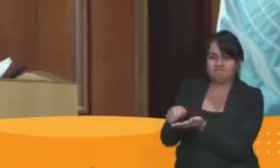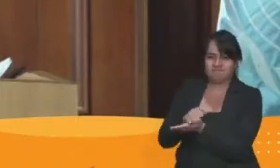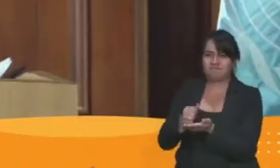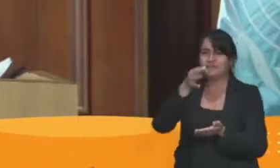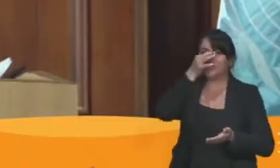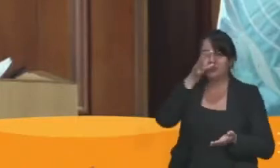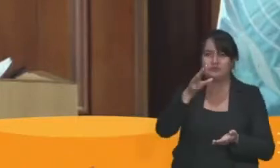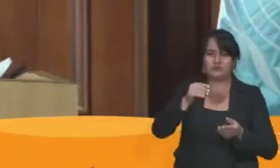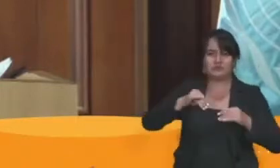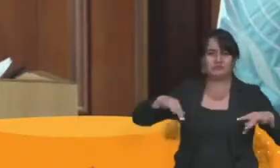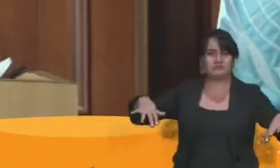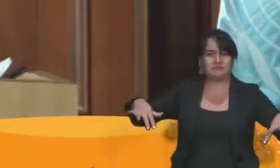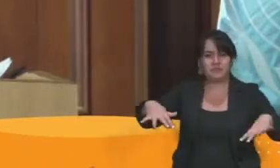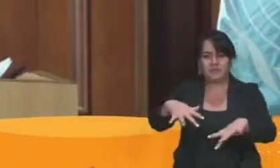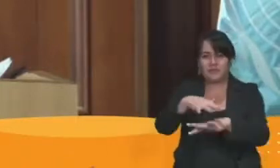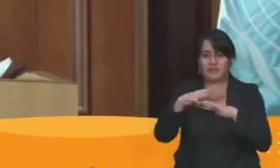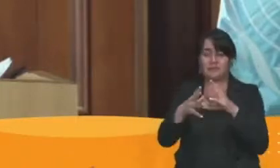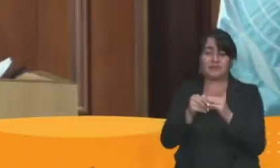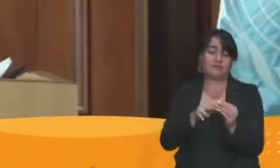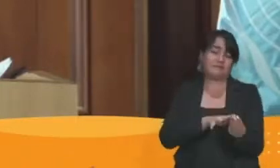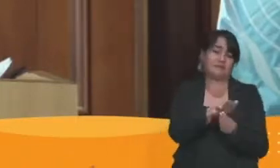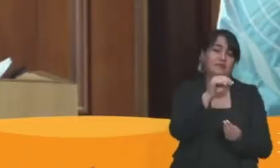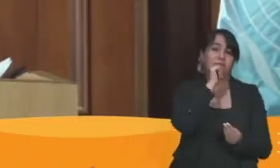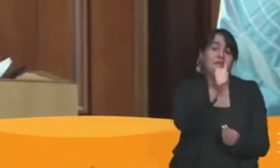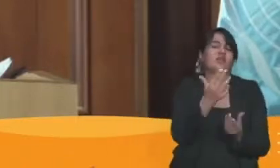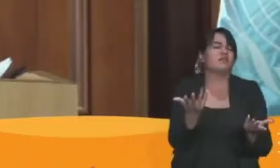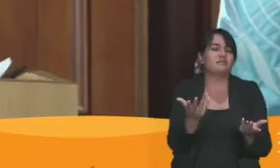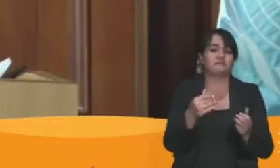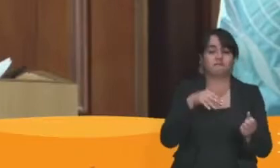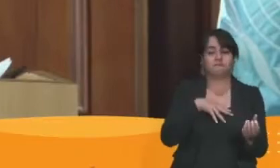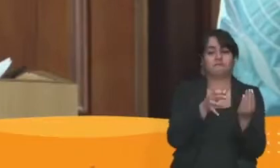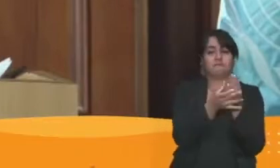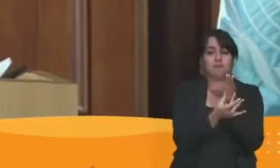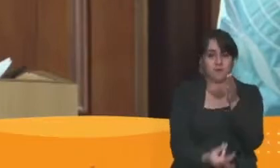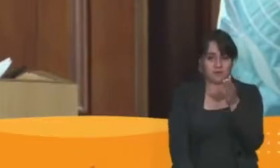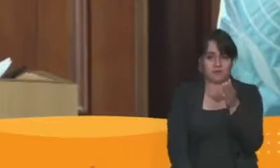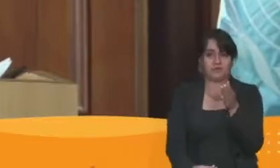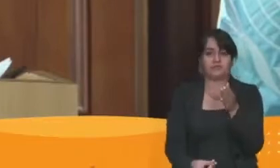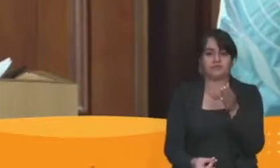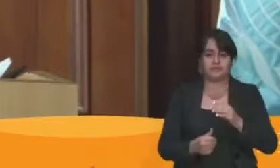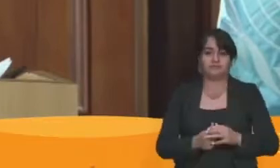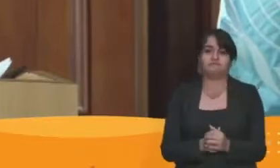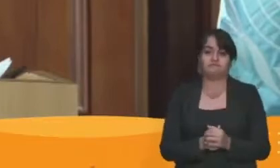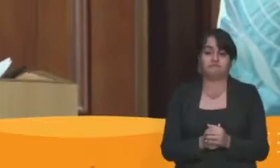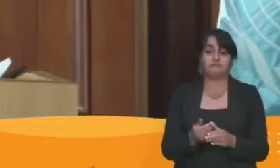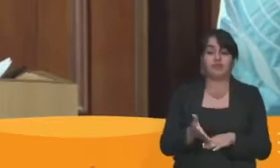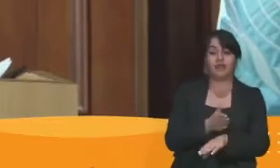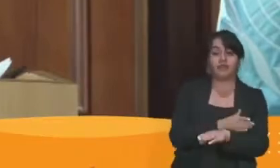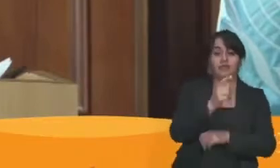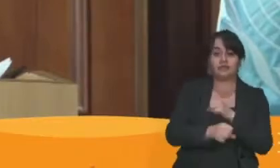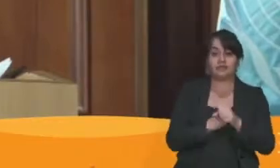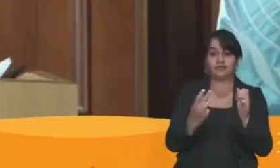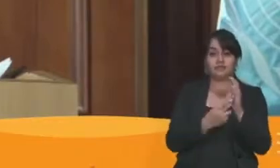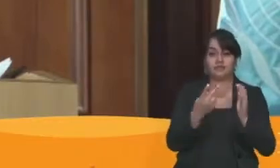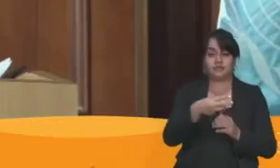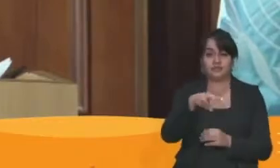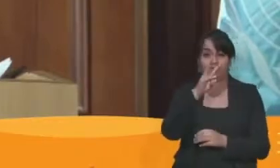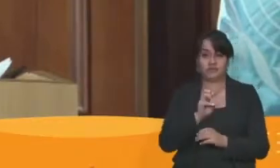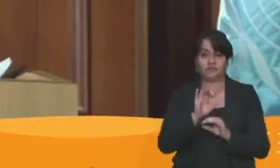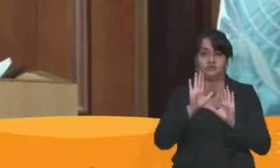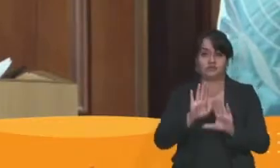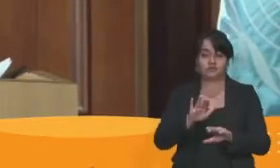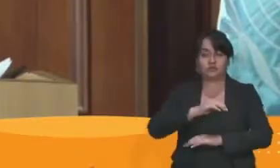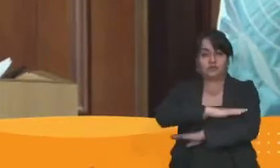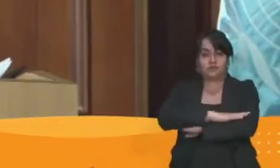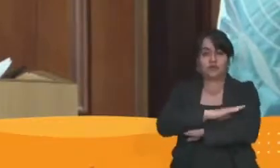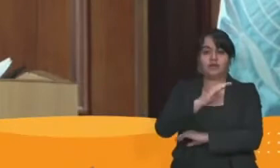contamination and a lot more poverty. So as part of the memorandum from 2018 of the Embassy of the United States